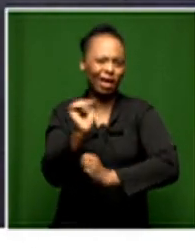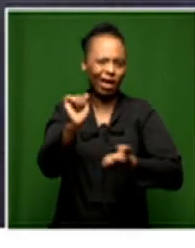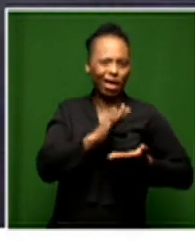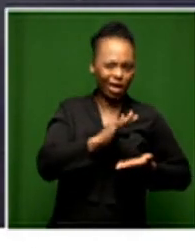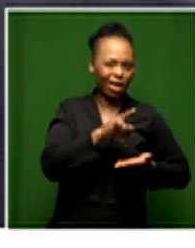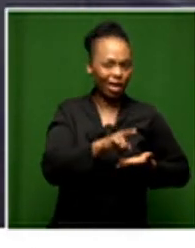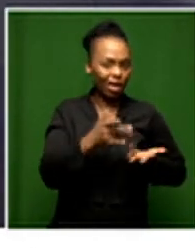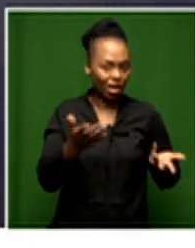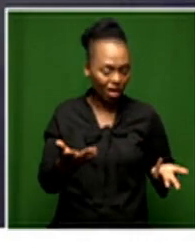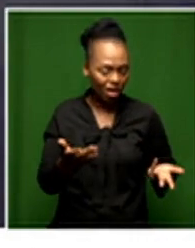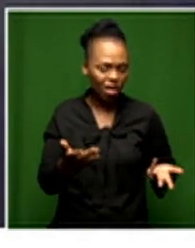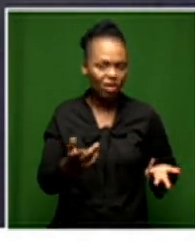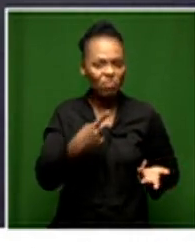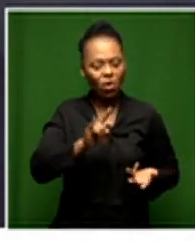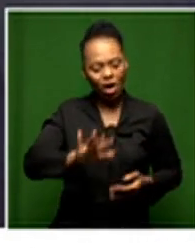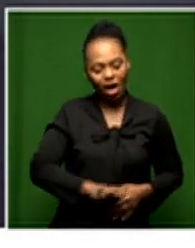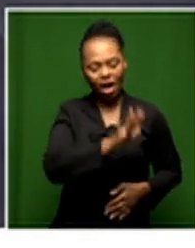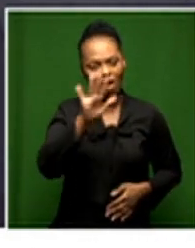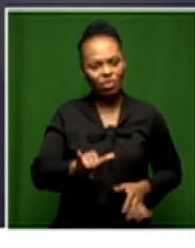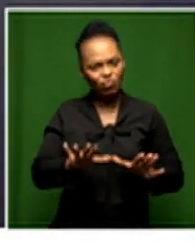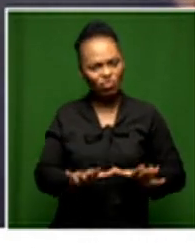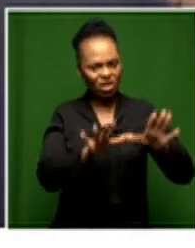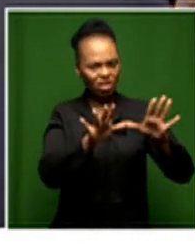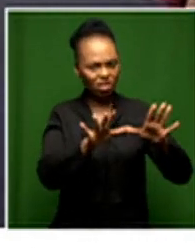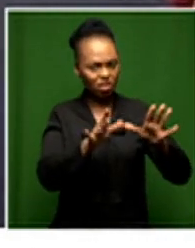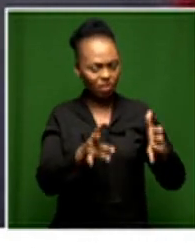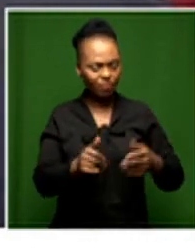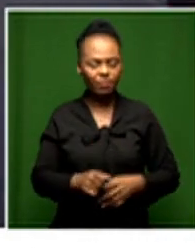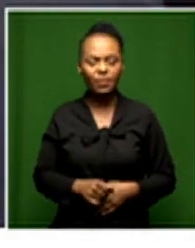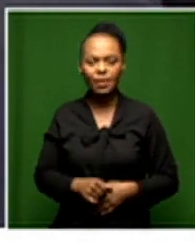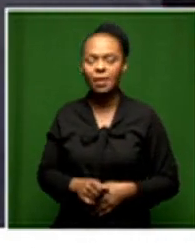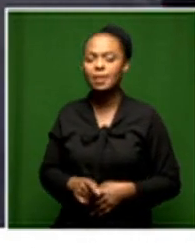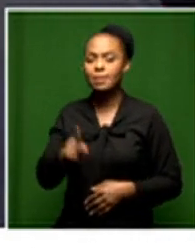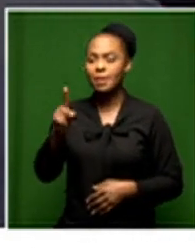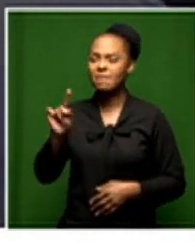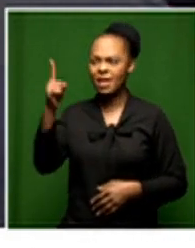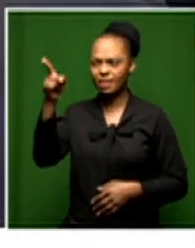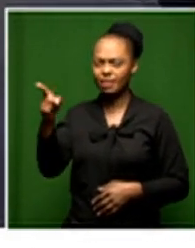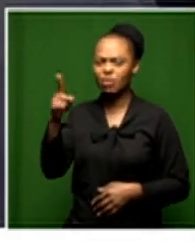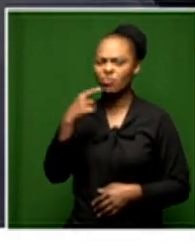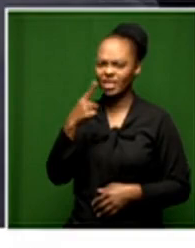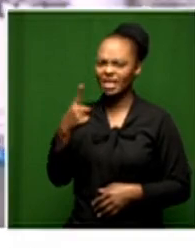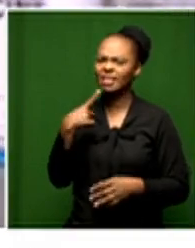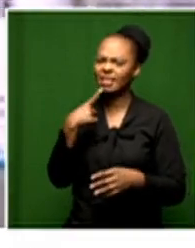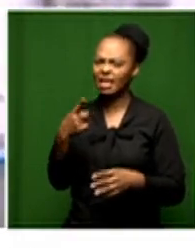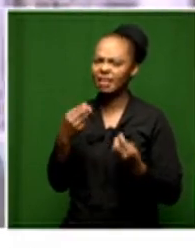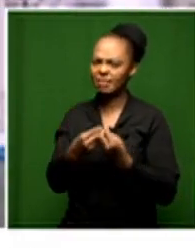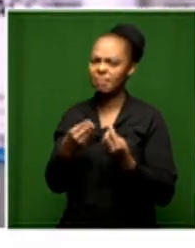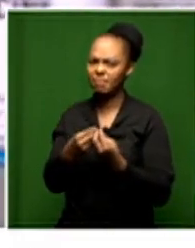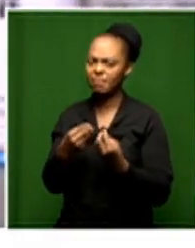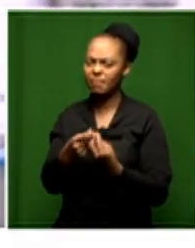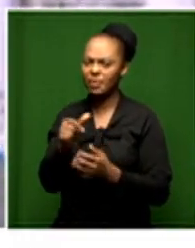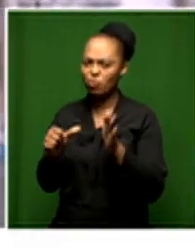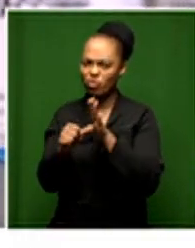allocation for the African continent? Well, thank you. First, you highlighted something very important, is that now